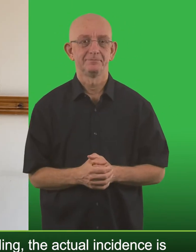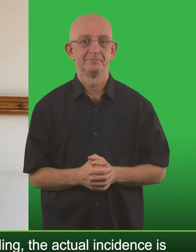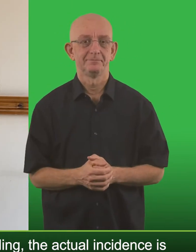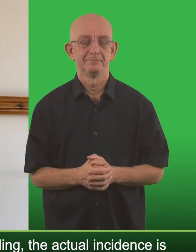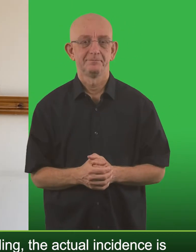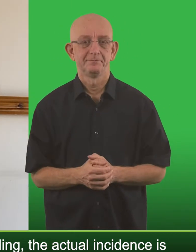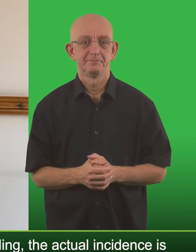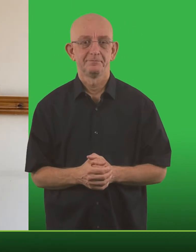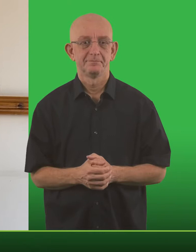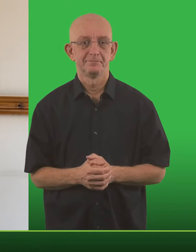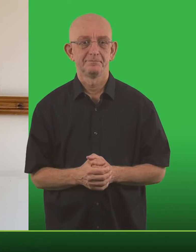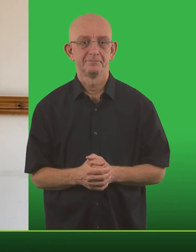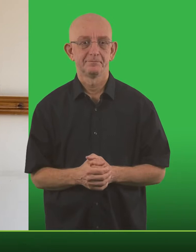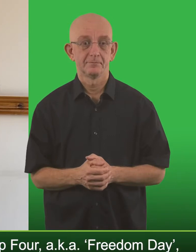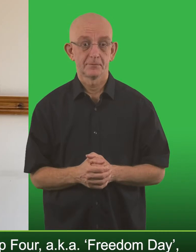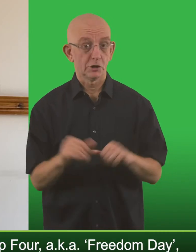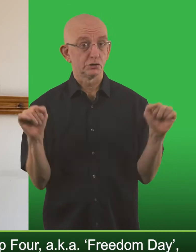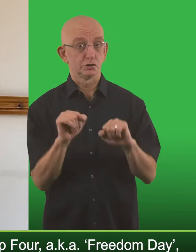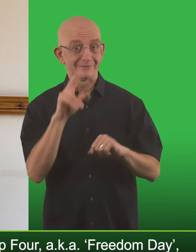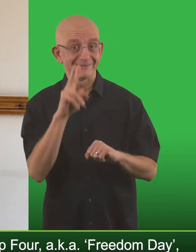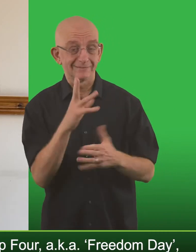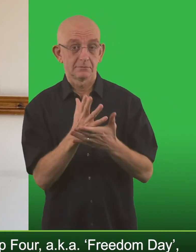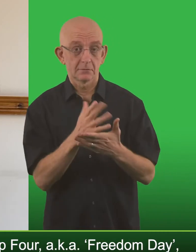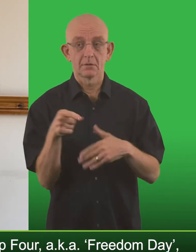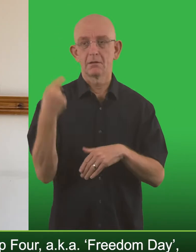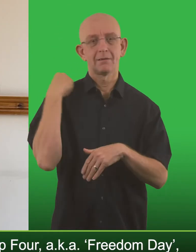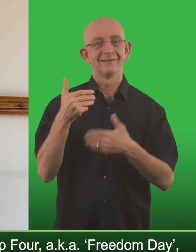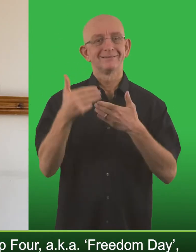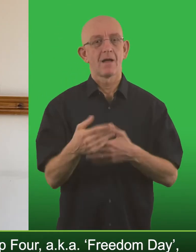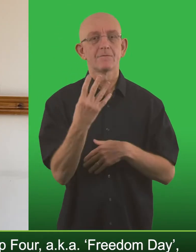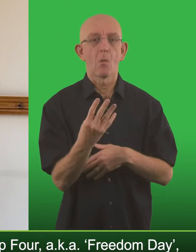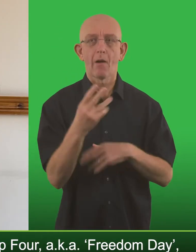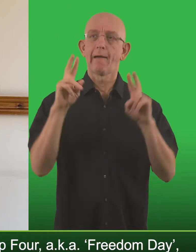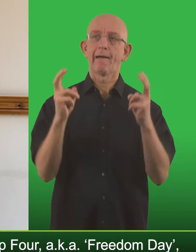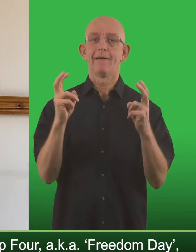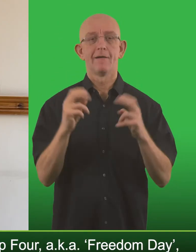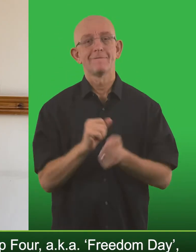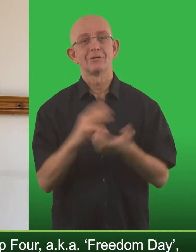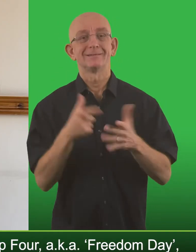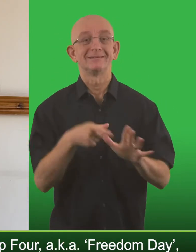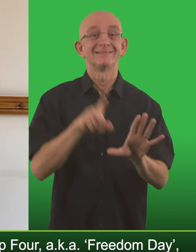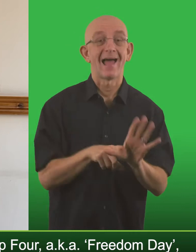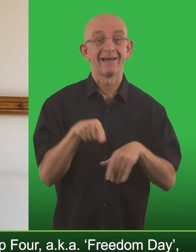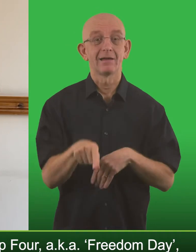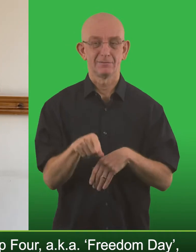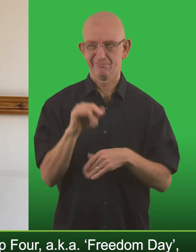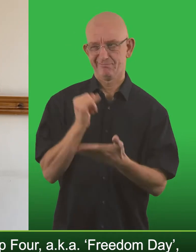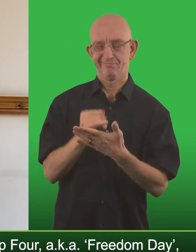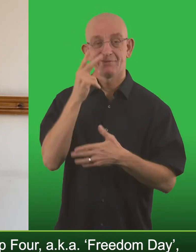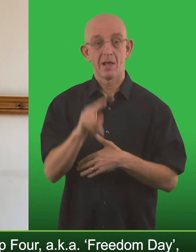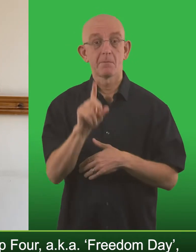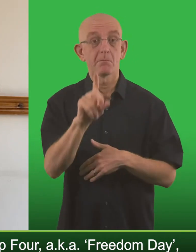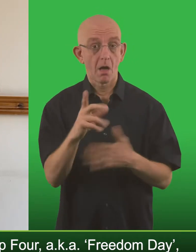is actually real. So we've not yet seen the full impact of step 4, aka Freedom Day,